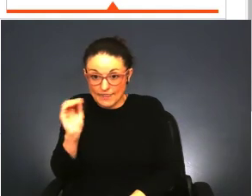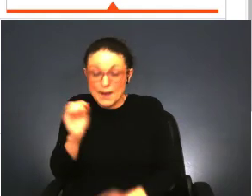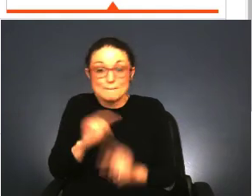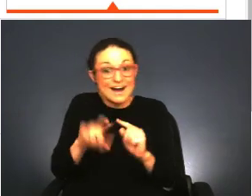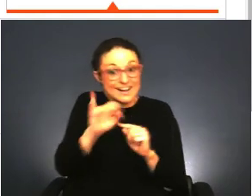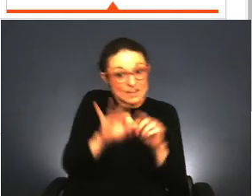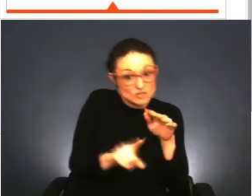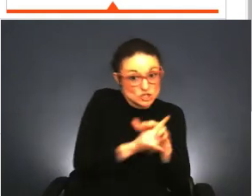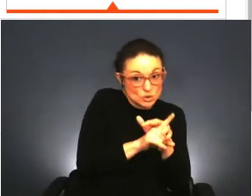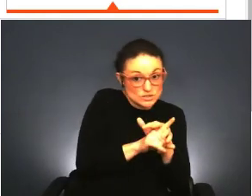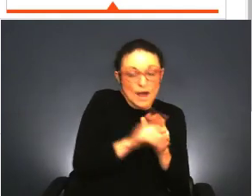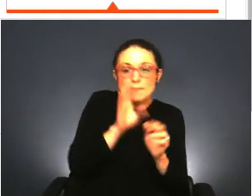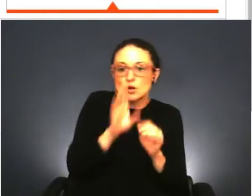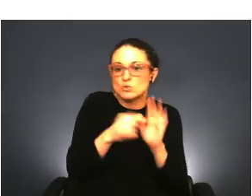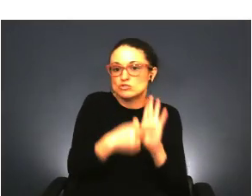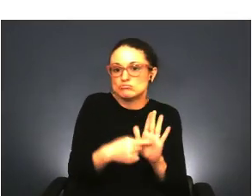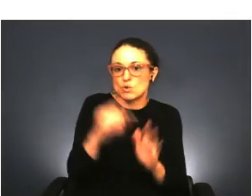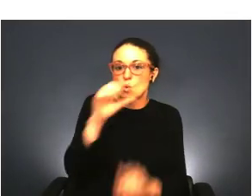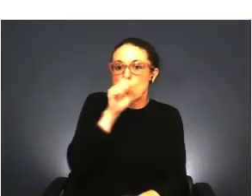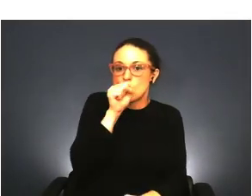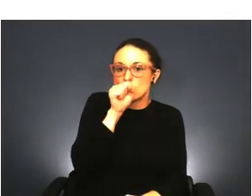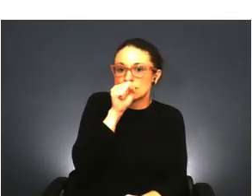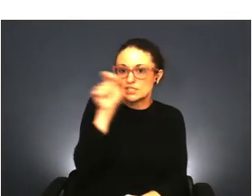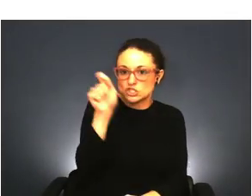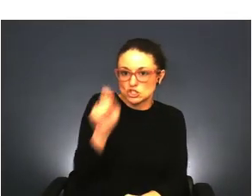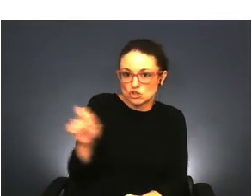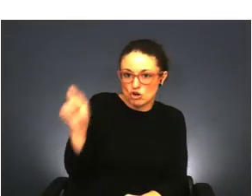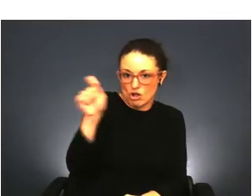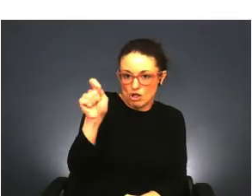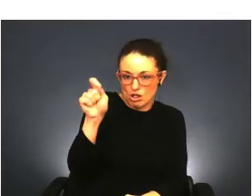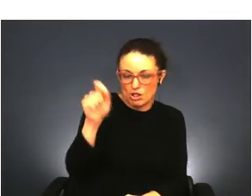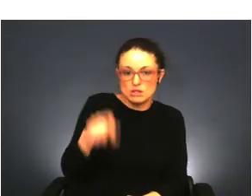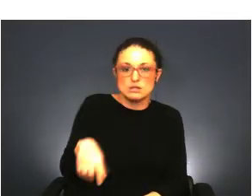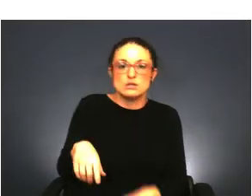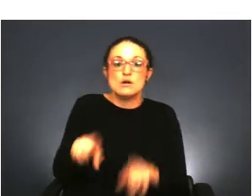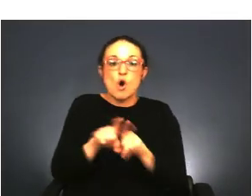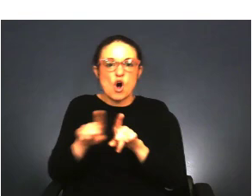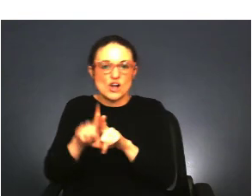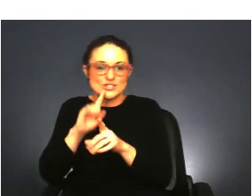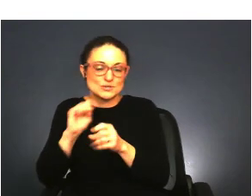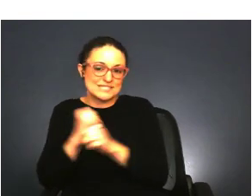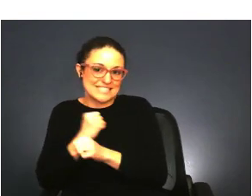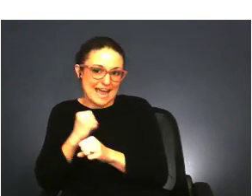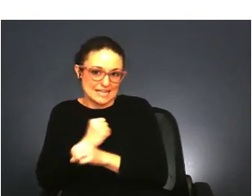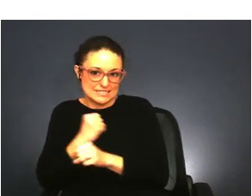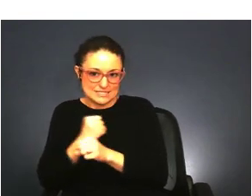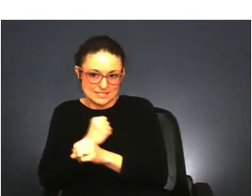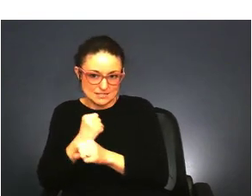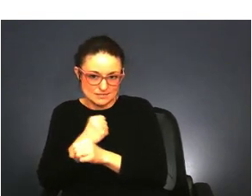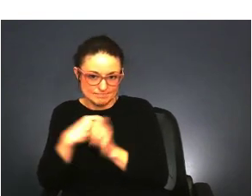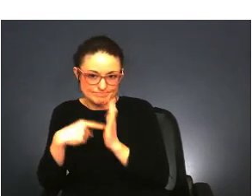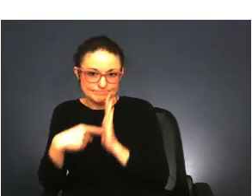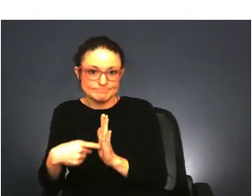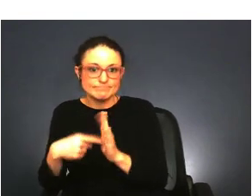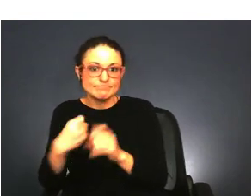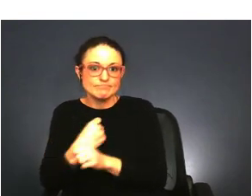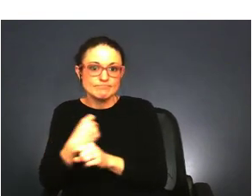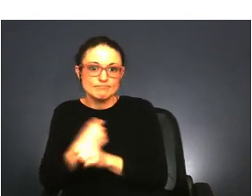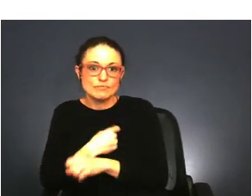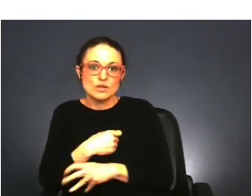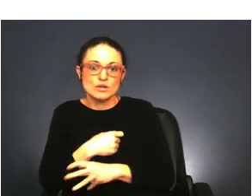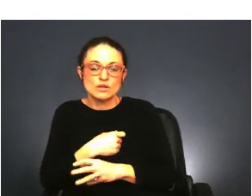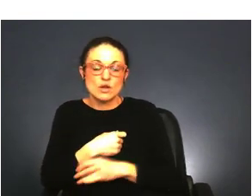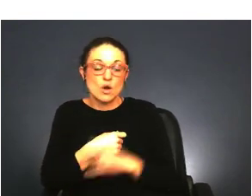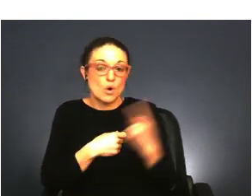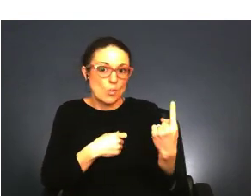orange circle there. You also have some stats that are running for you at the same time. 1 out of 4 students